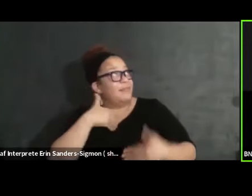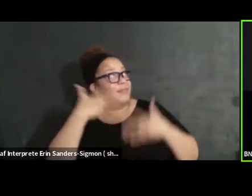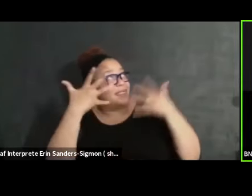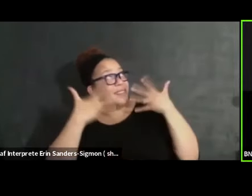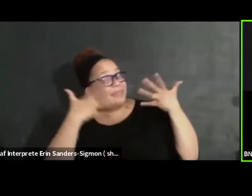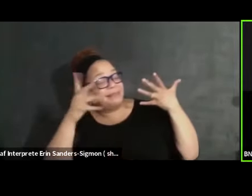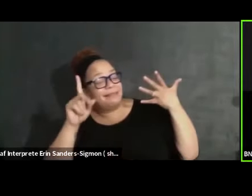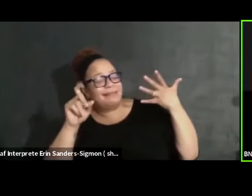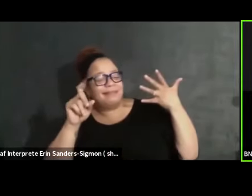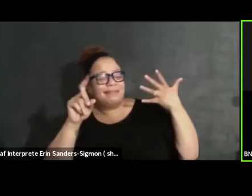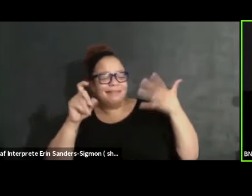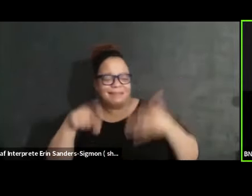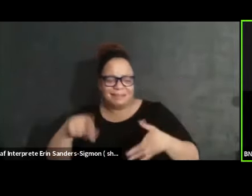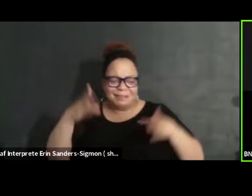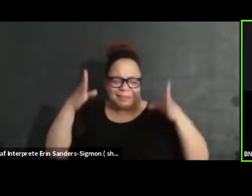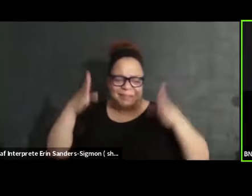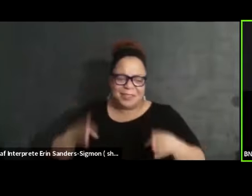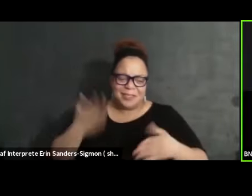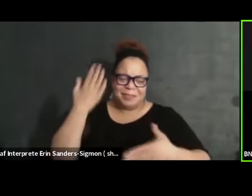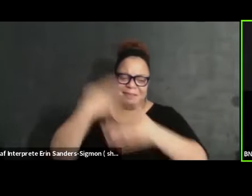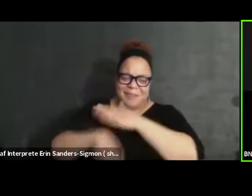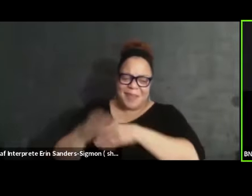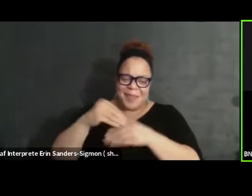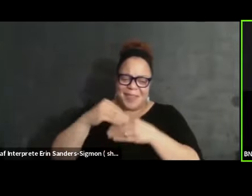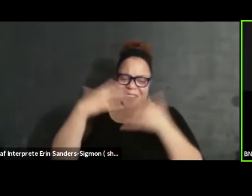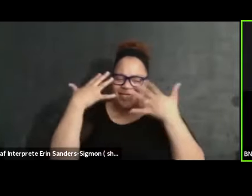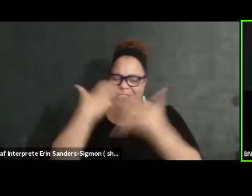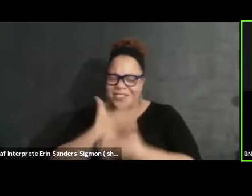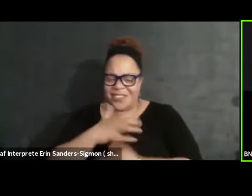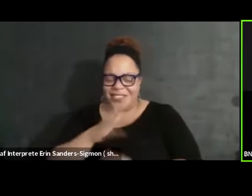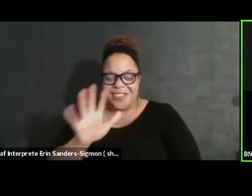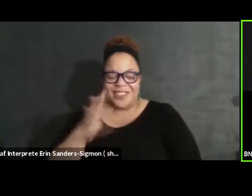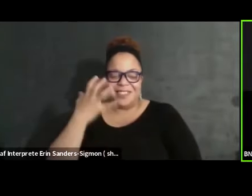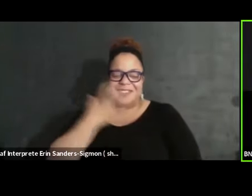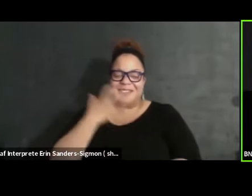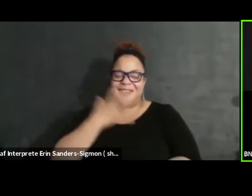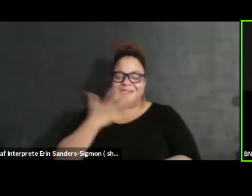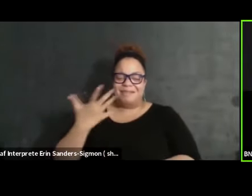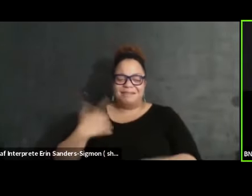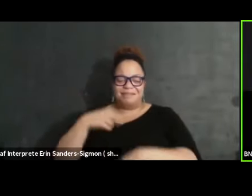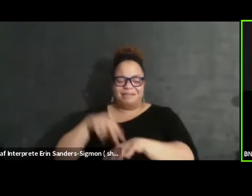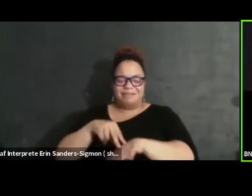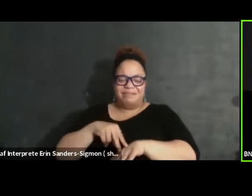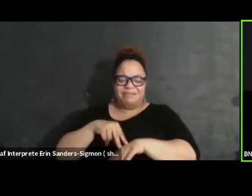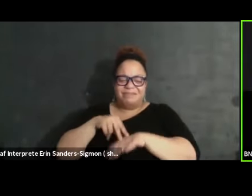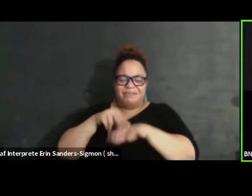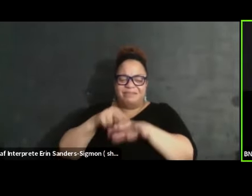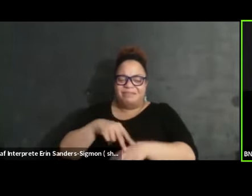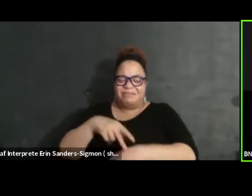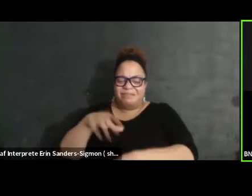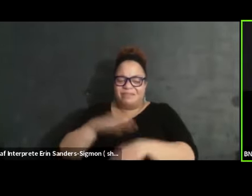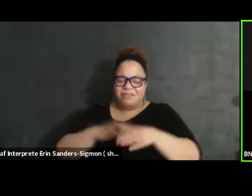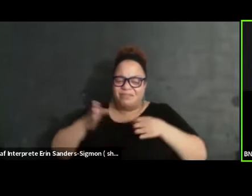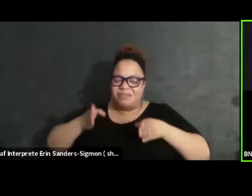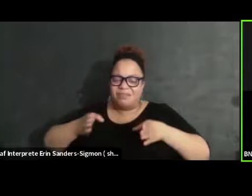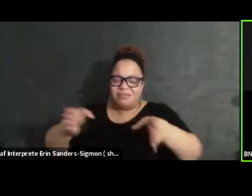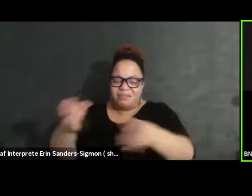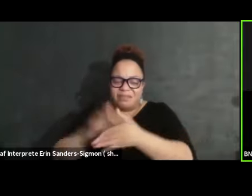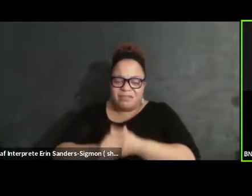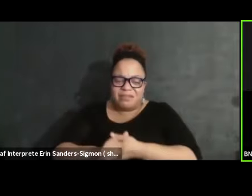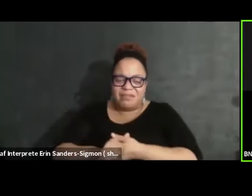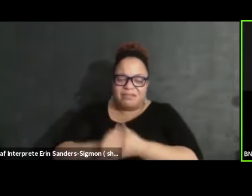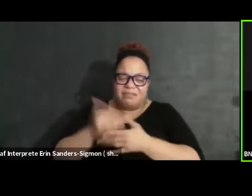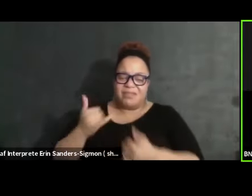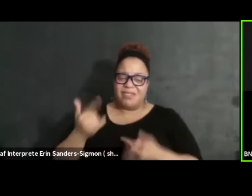in the dark and been sticking to the sidewalk ever since, and since the day I dissolved into the sky on the sidewalk. I find